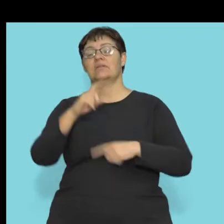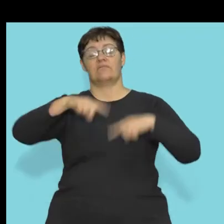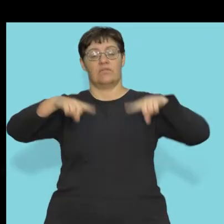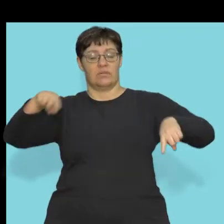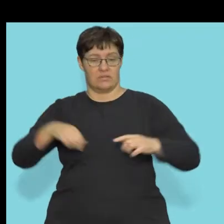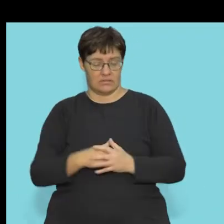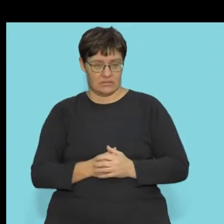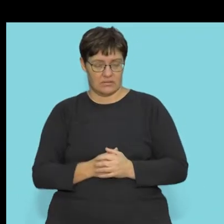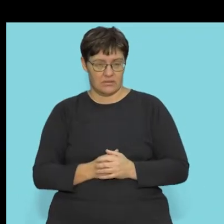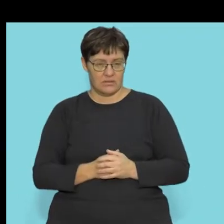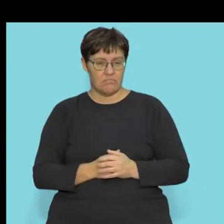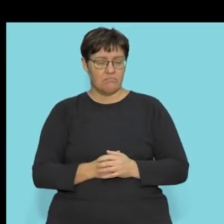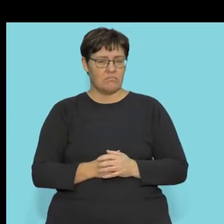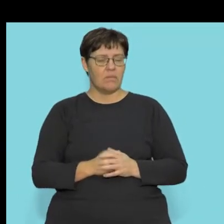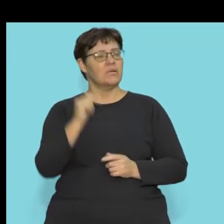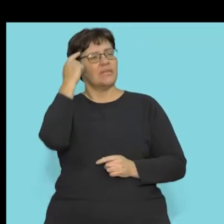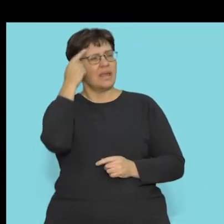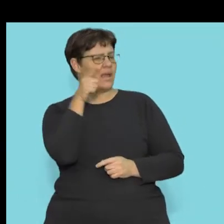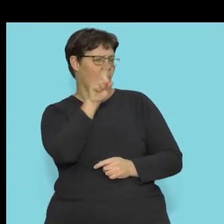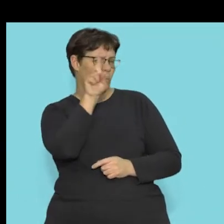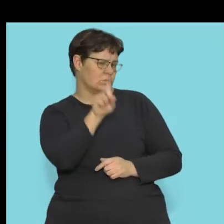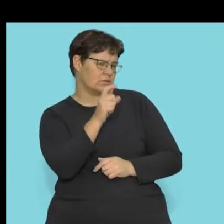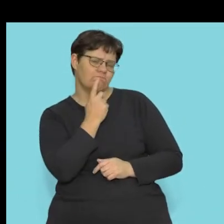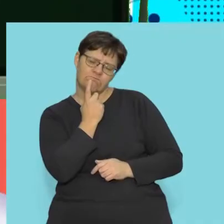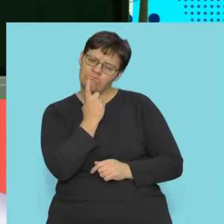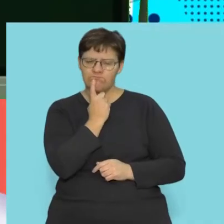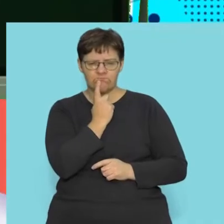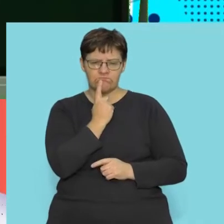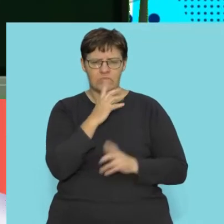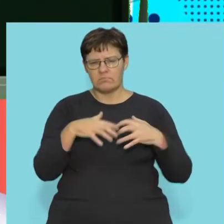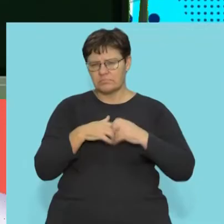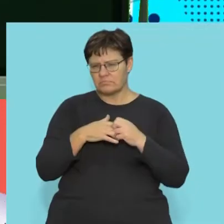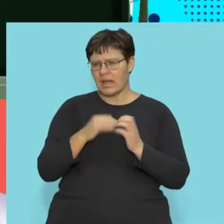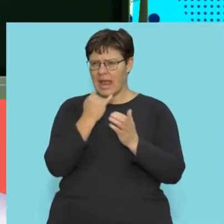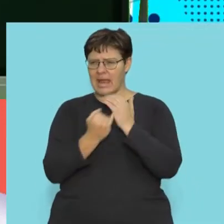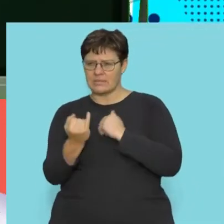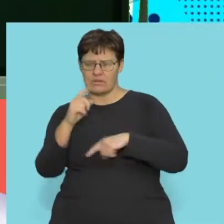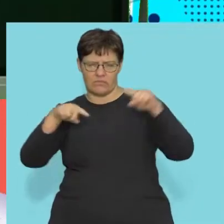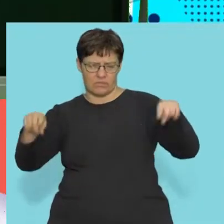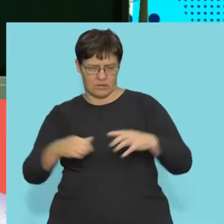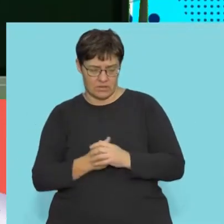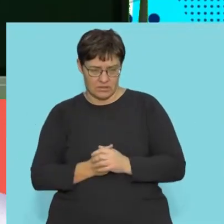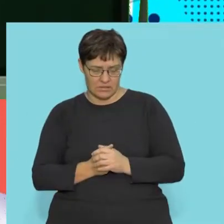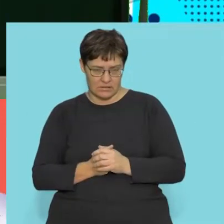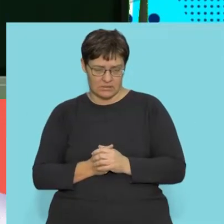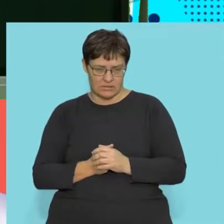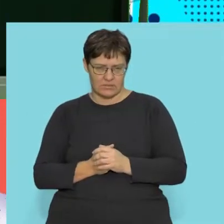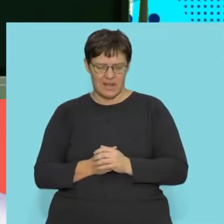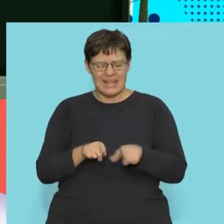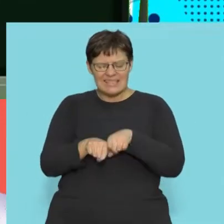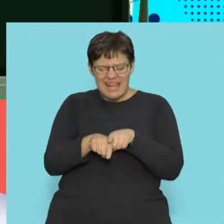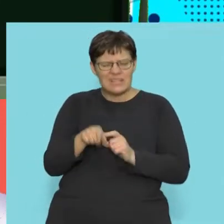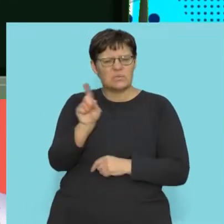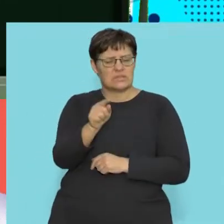variable. And I often remind my learners to think about this question when trying to establish the independent variable. What is being tested in